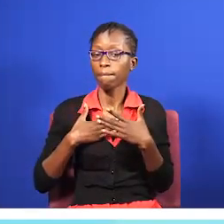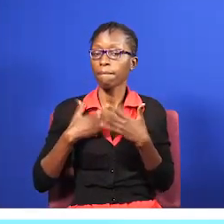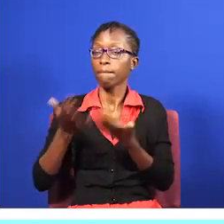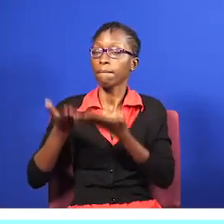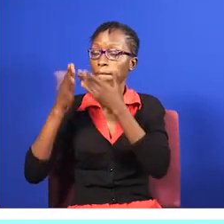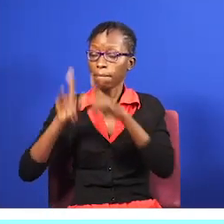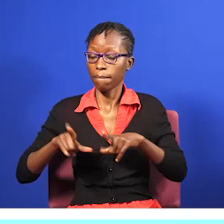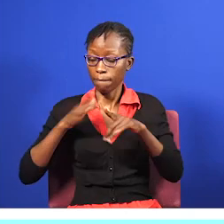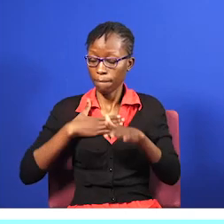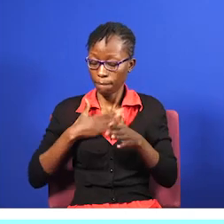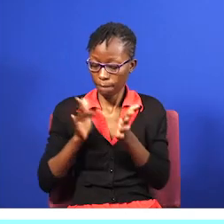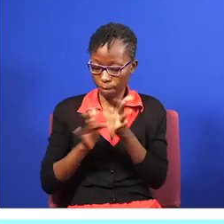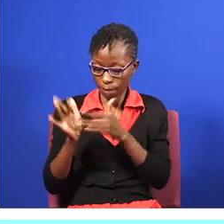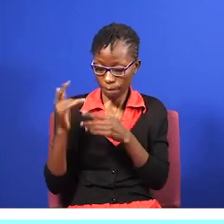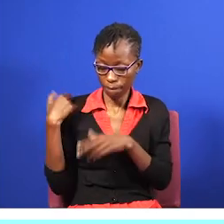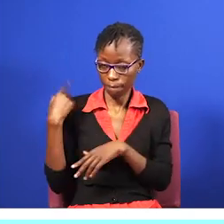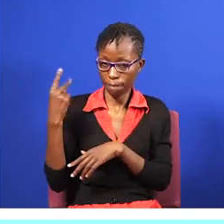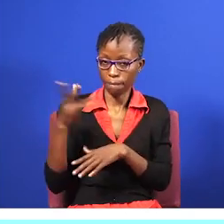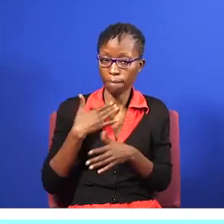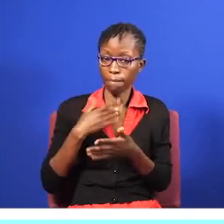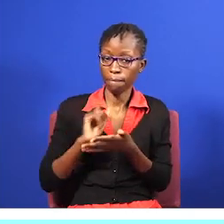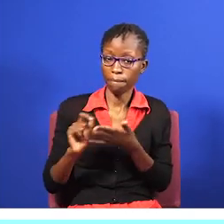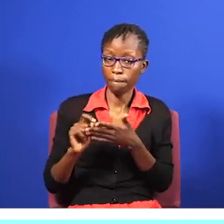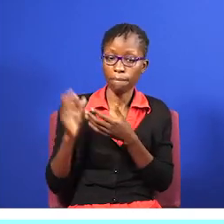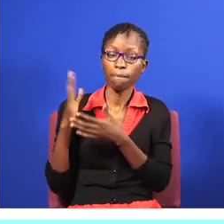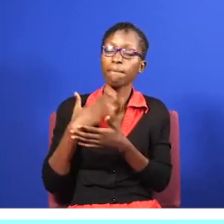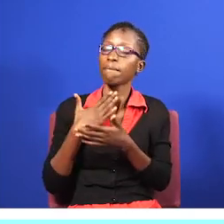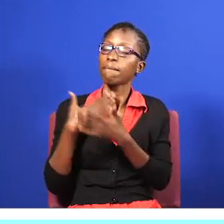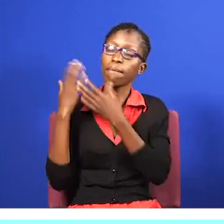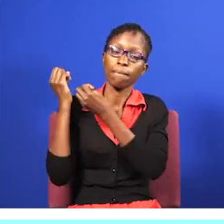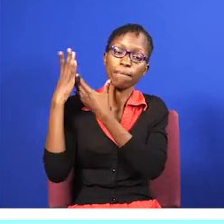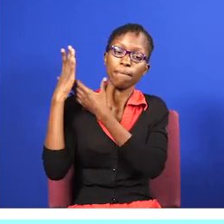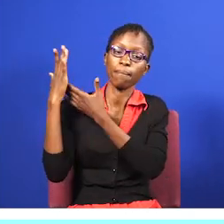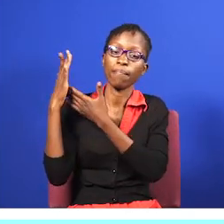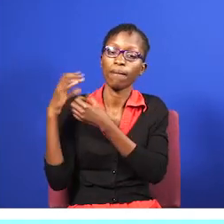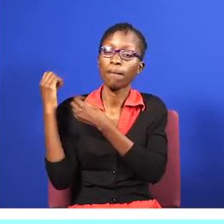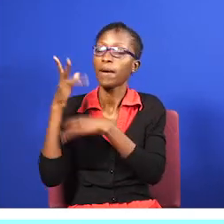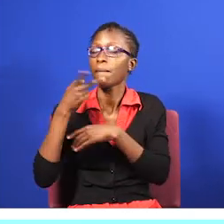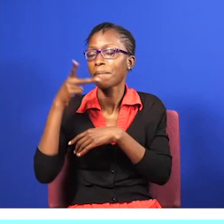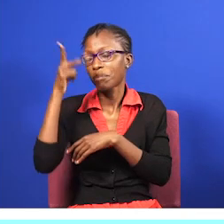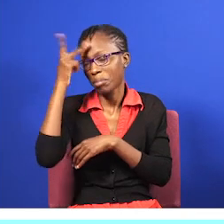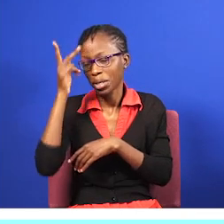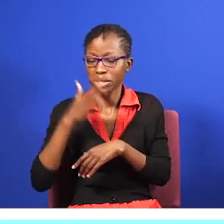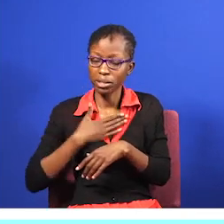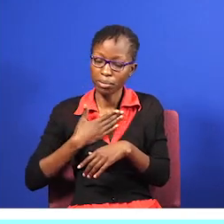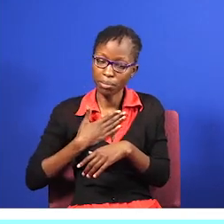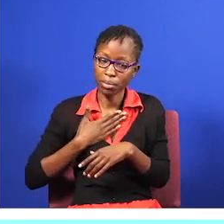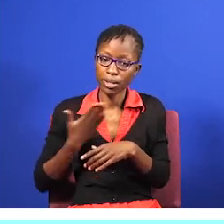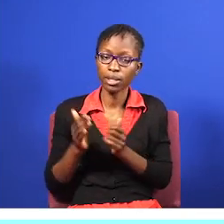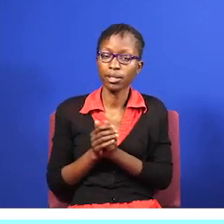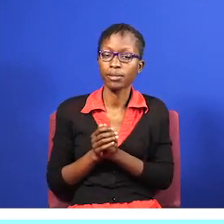to Jesus. Then number two, I would like to obey. To obey my parents,